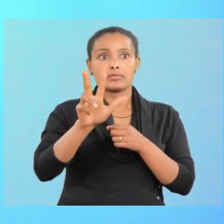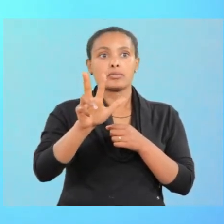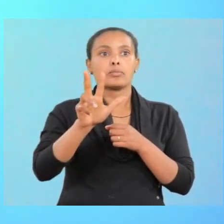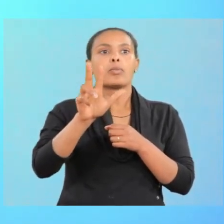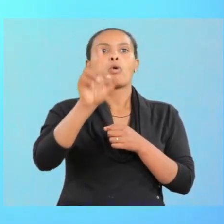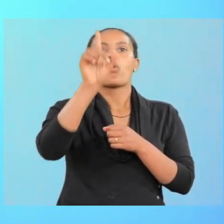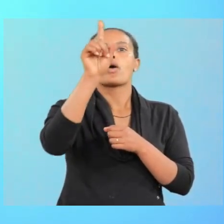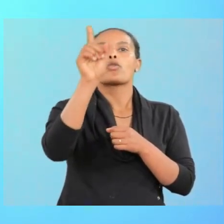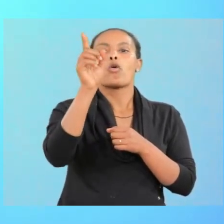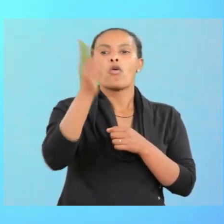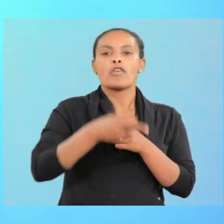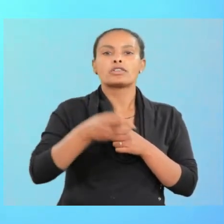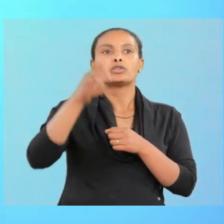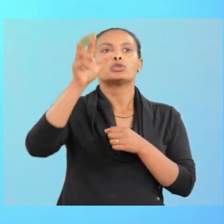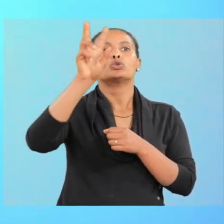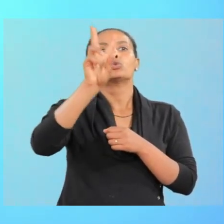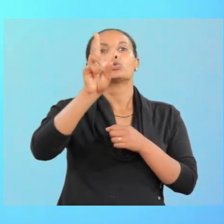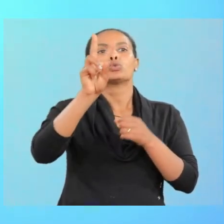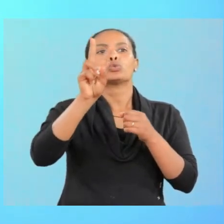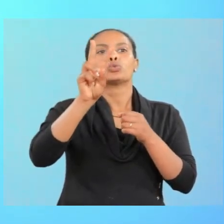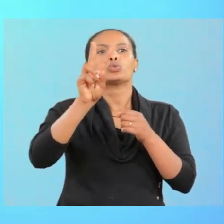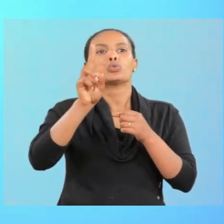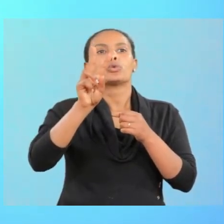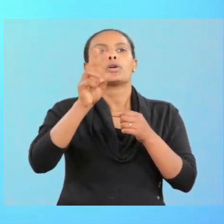of X, 1 over 2 raised to X.